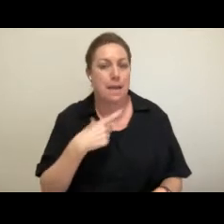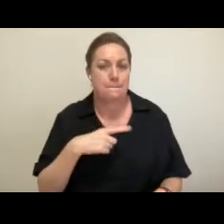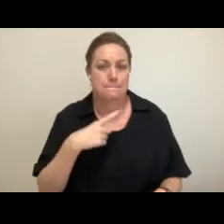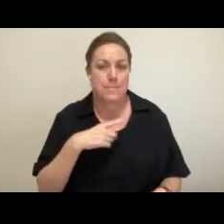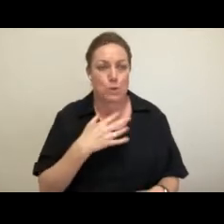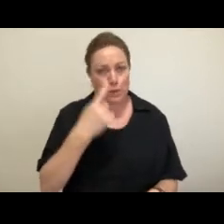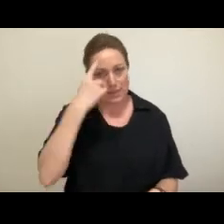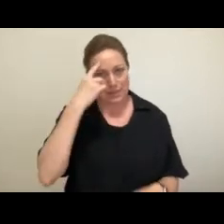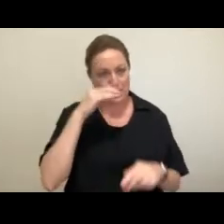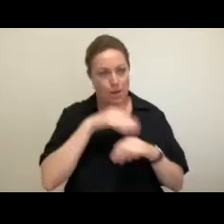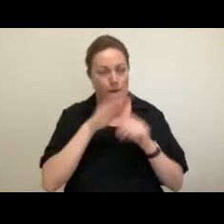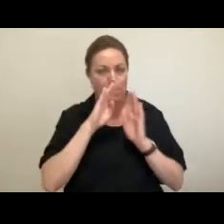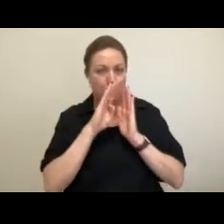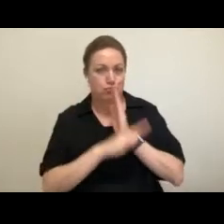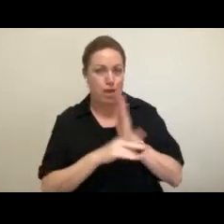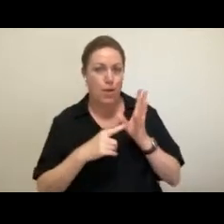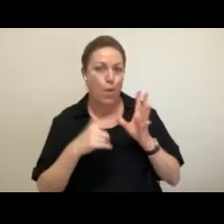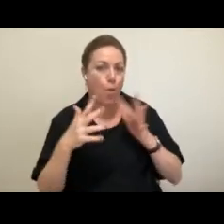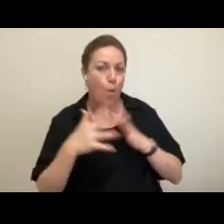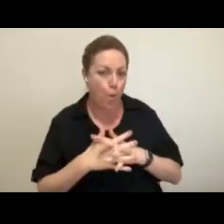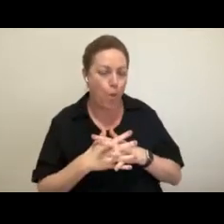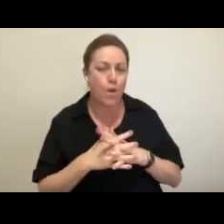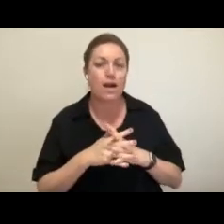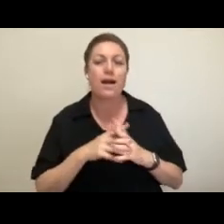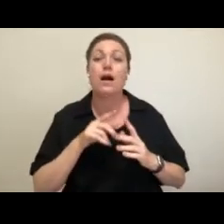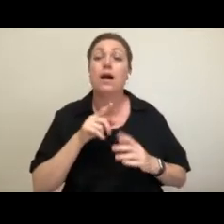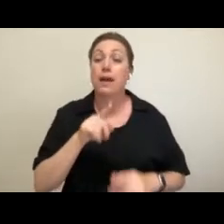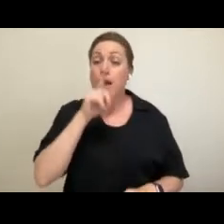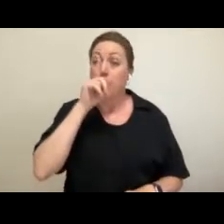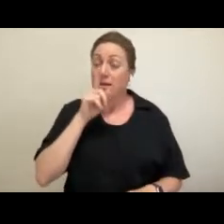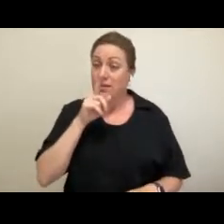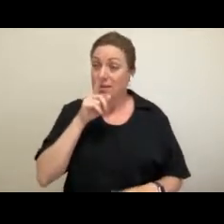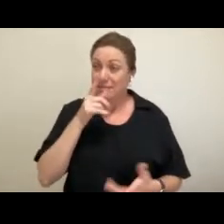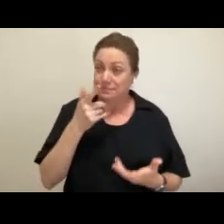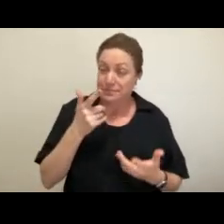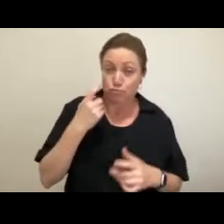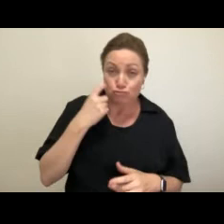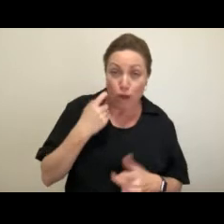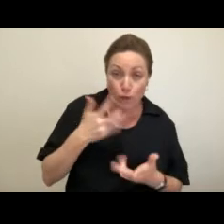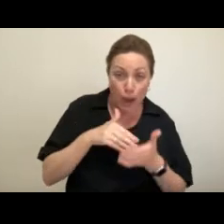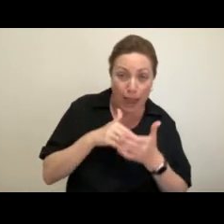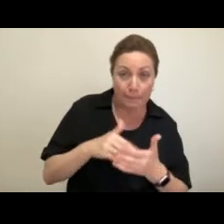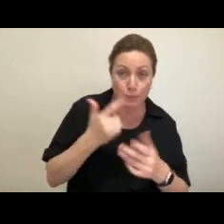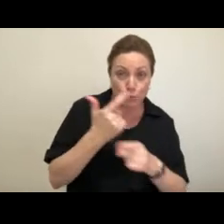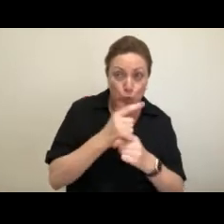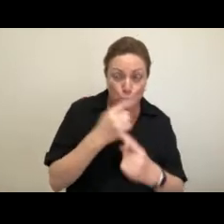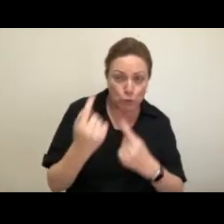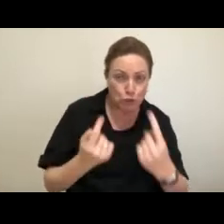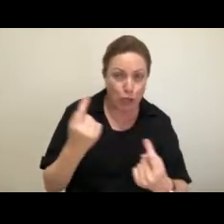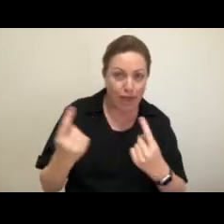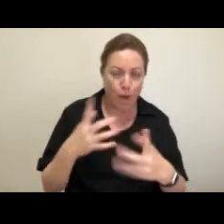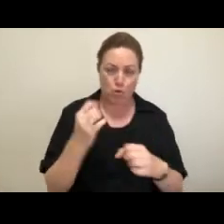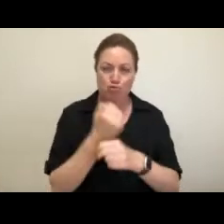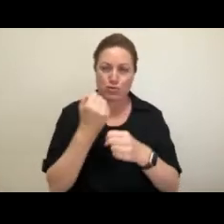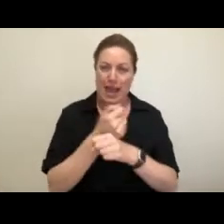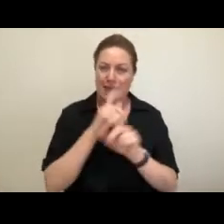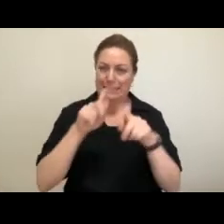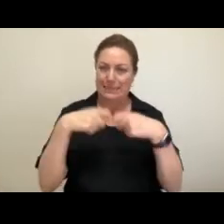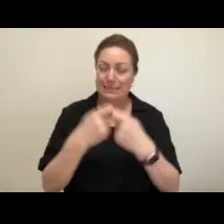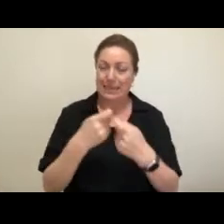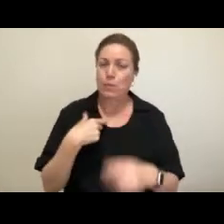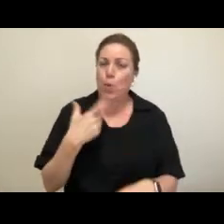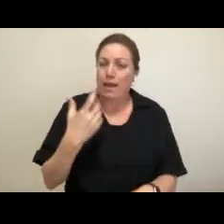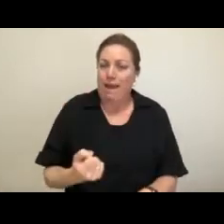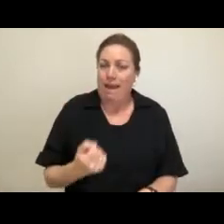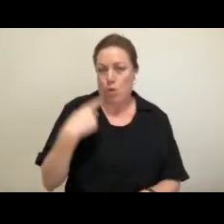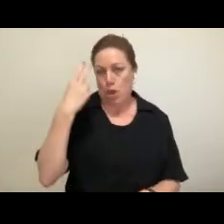to assist you with creating teams and at least talking to each other, we have developed a consent form.